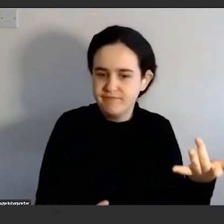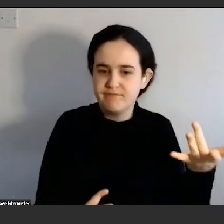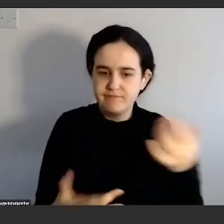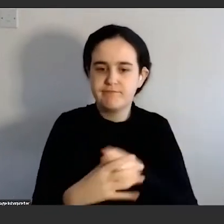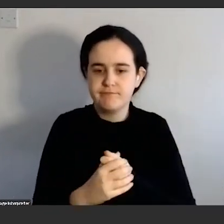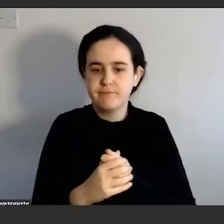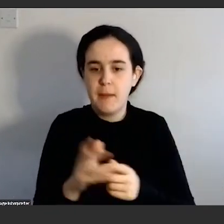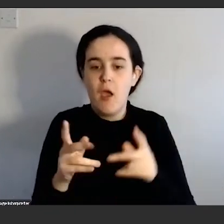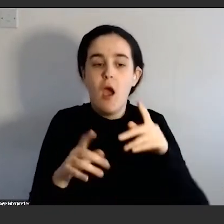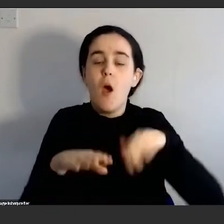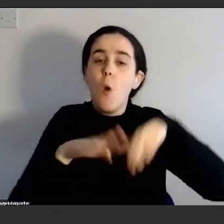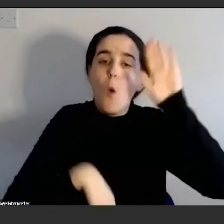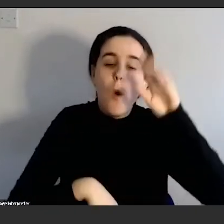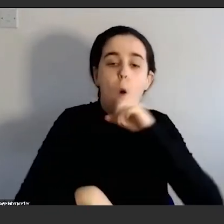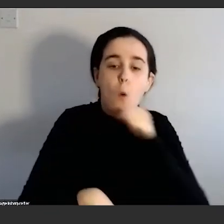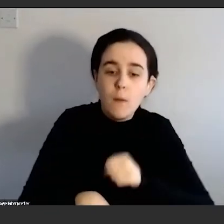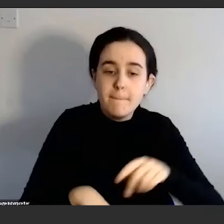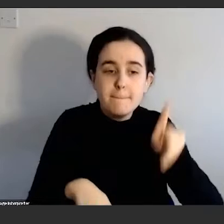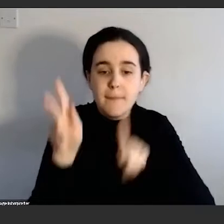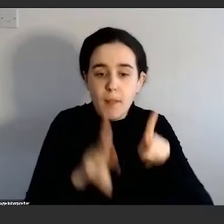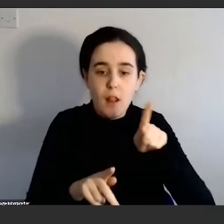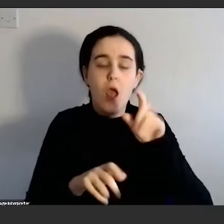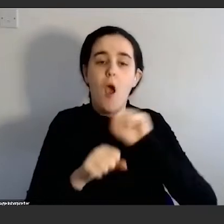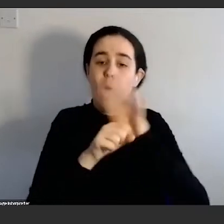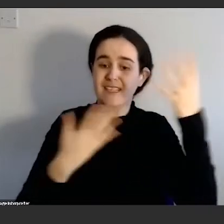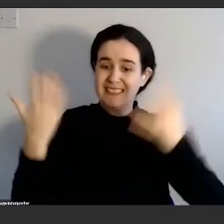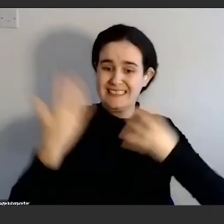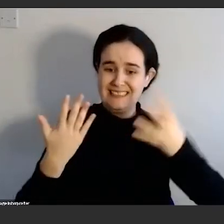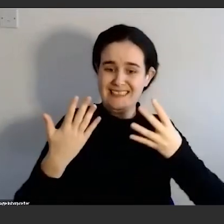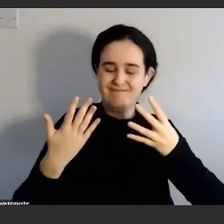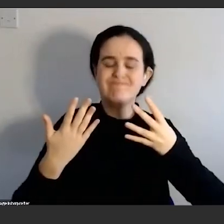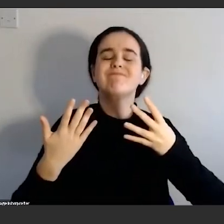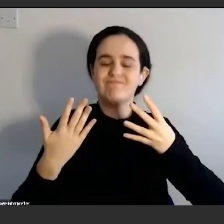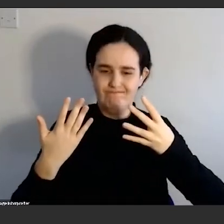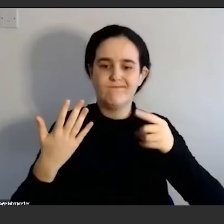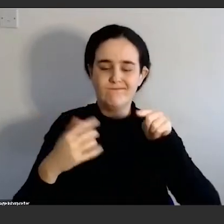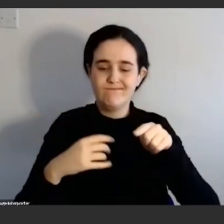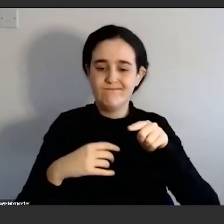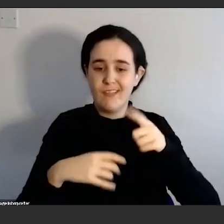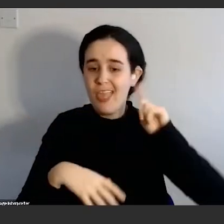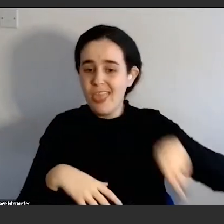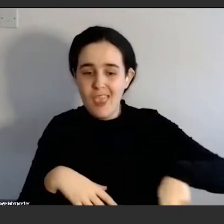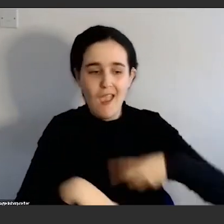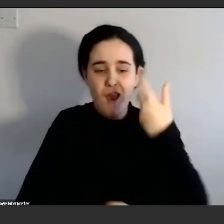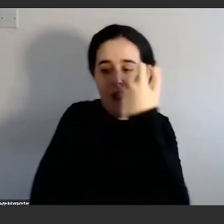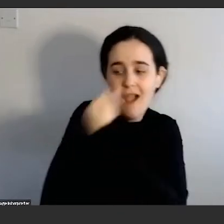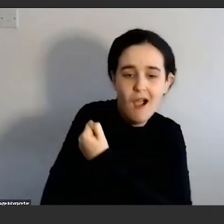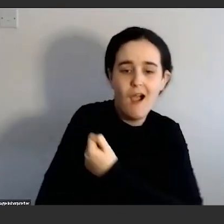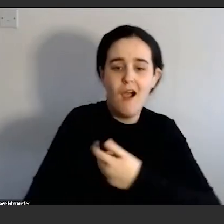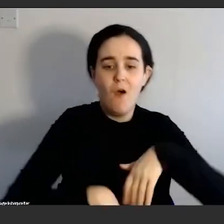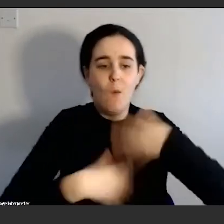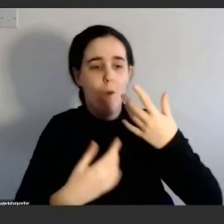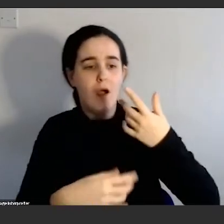in the UK. And so all of the medication, the vaccination, everything else is available for free through a socialized